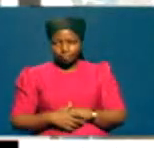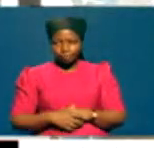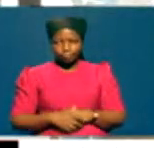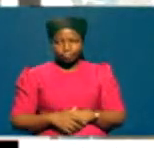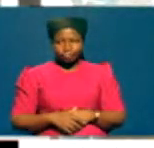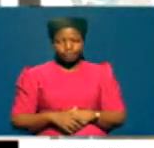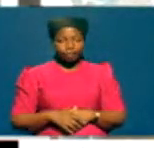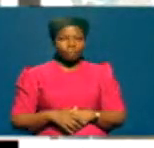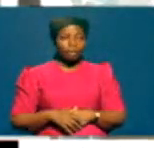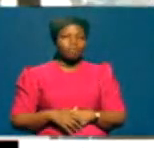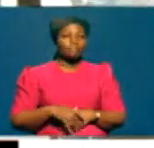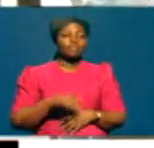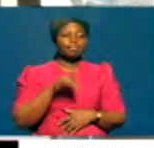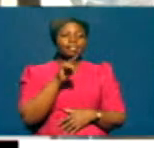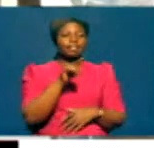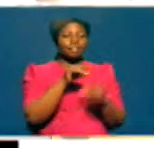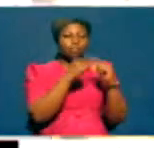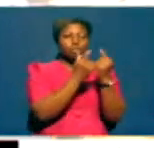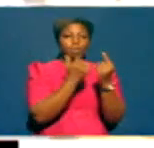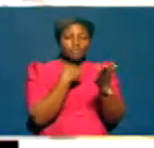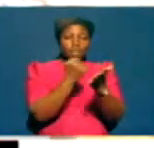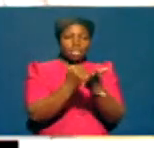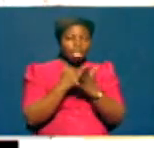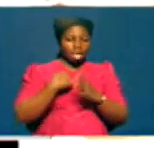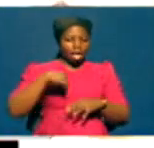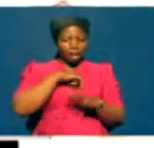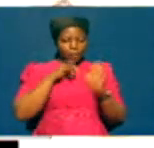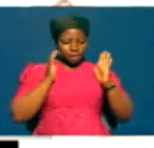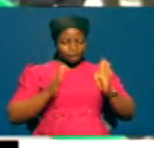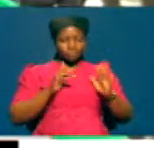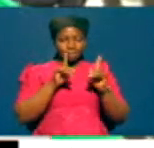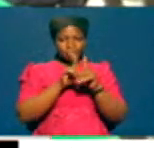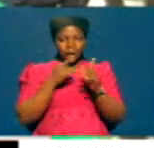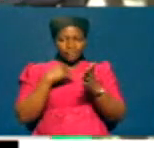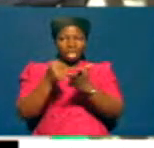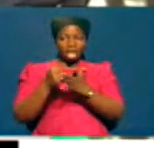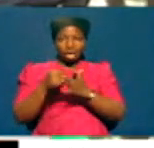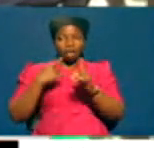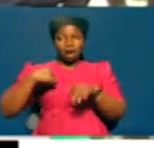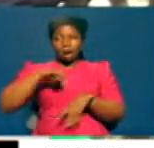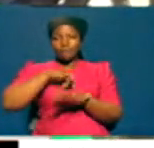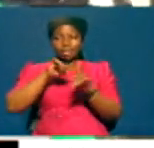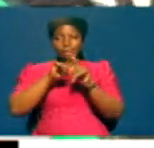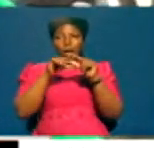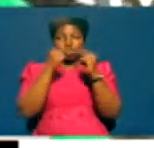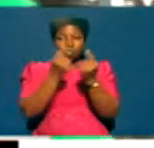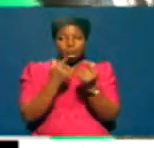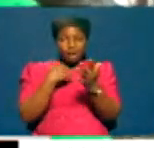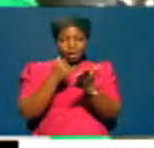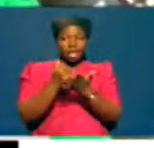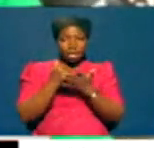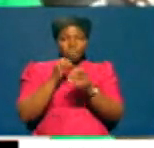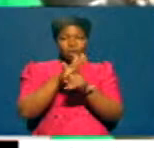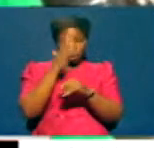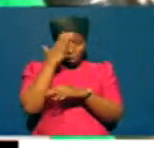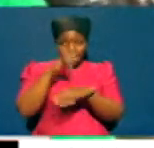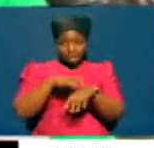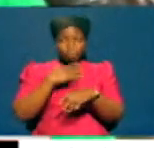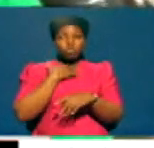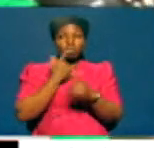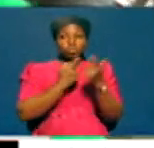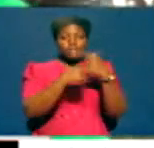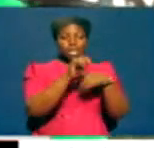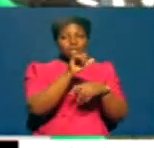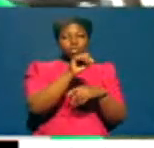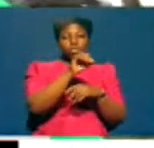and it has also assisted us as a group. It has really helped us because now when we want to sell soya, we sell as a team or we